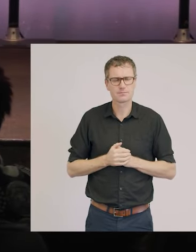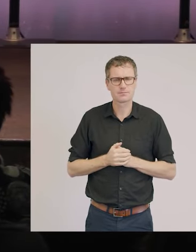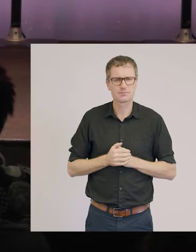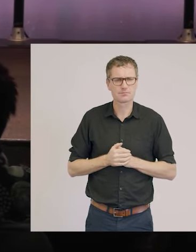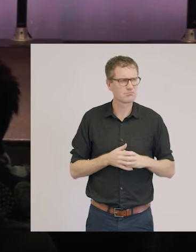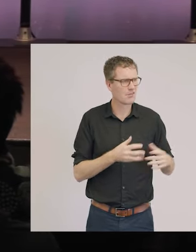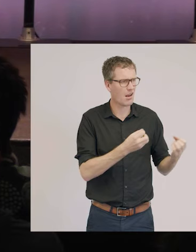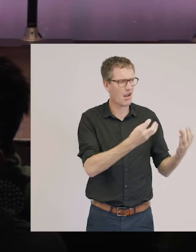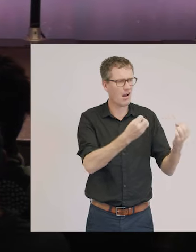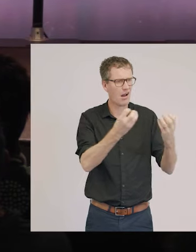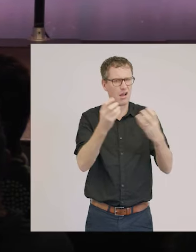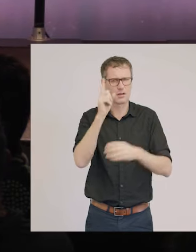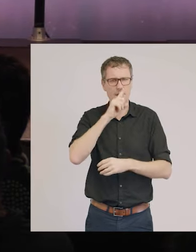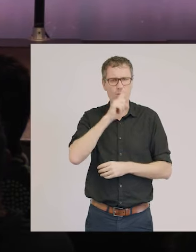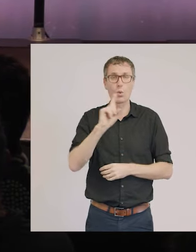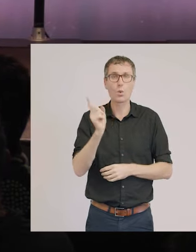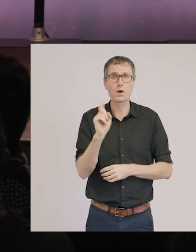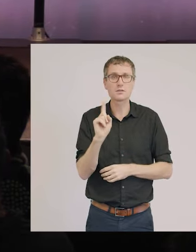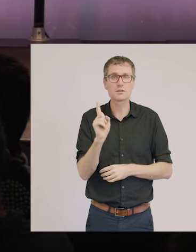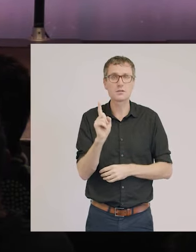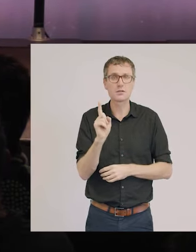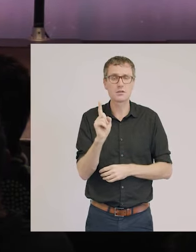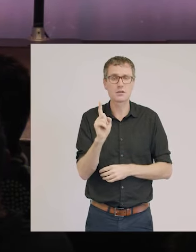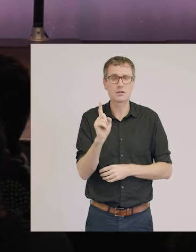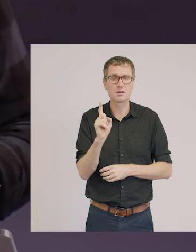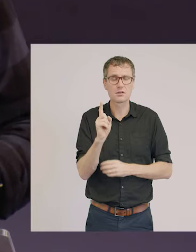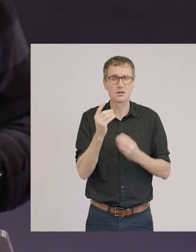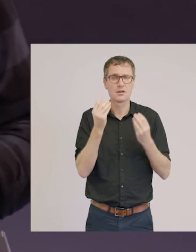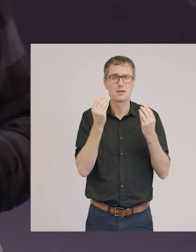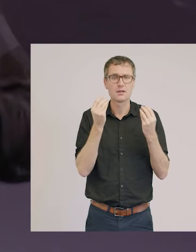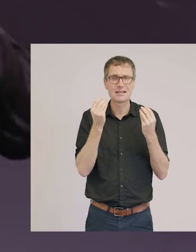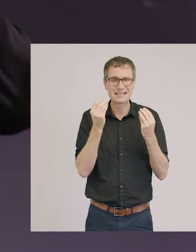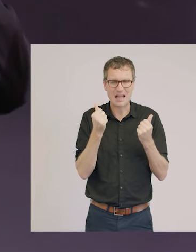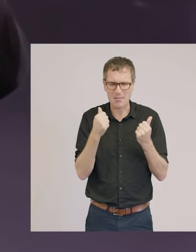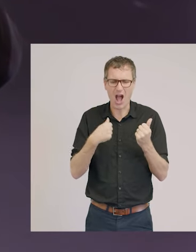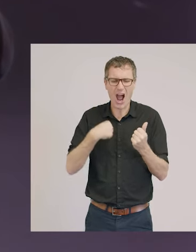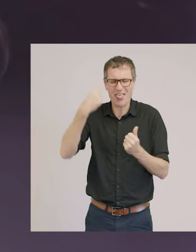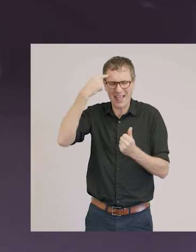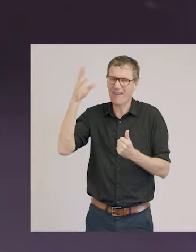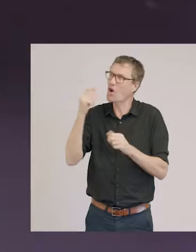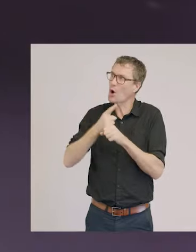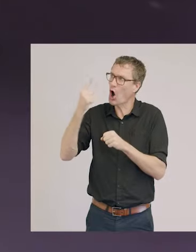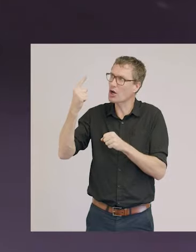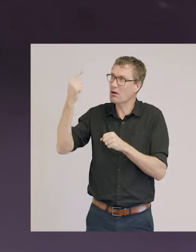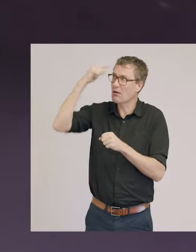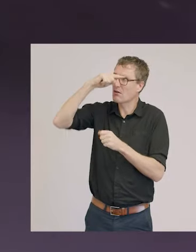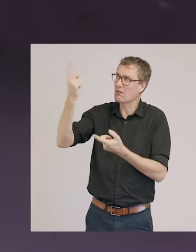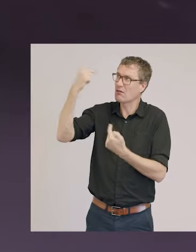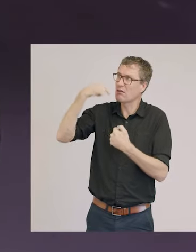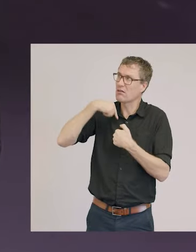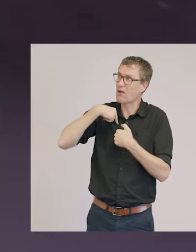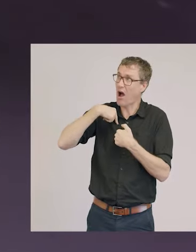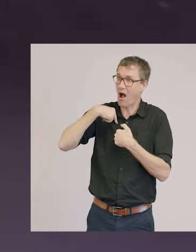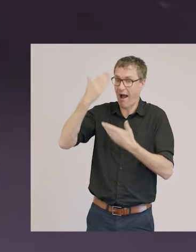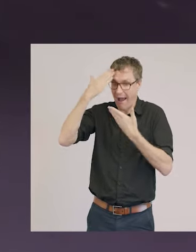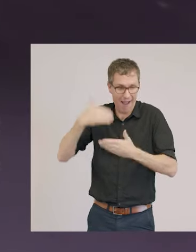thing. Because I hear a lot of people going on just these very feeble words